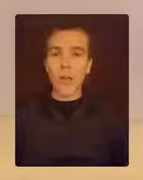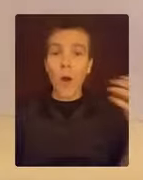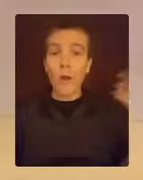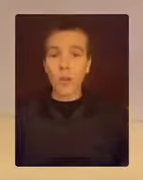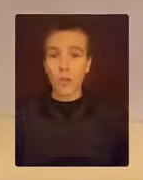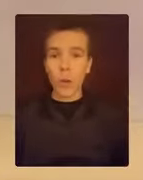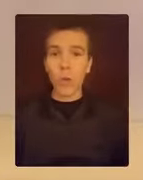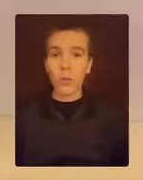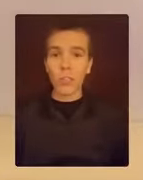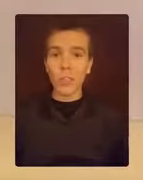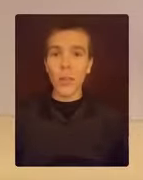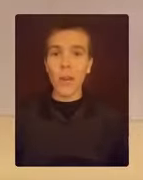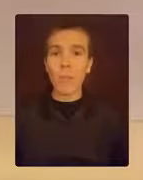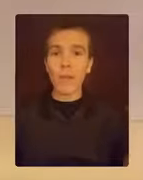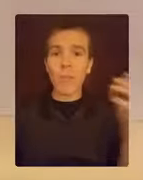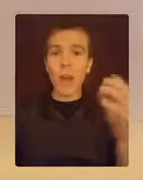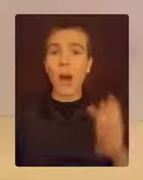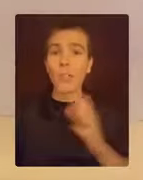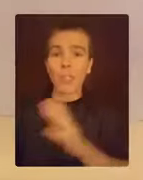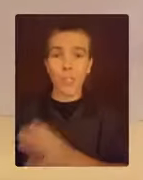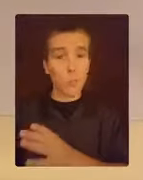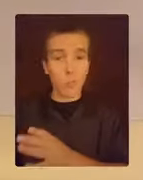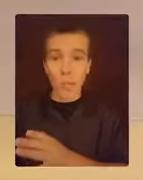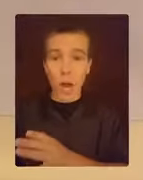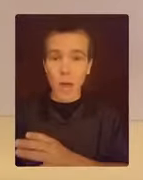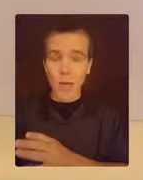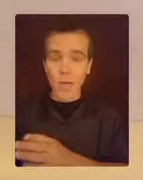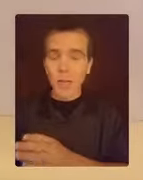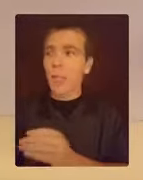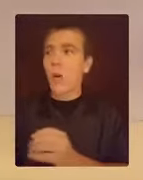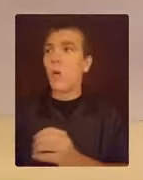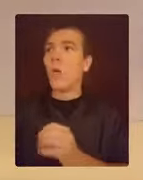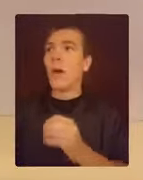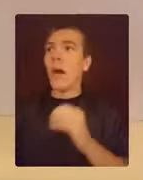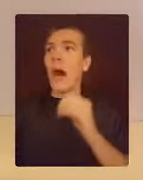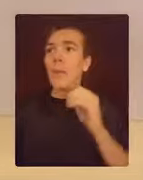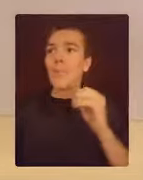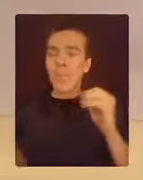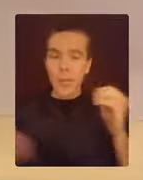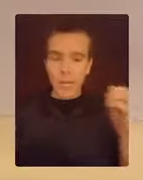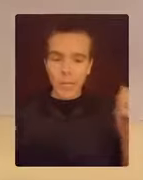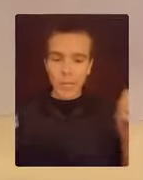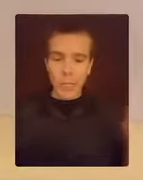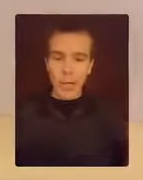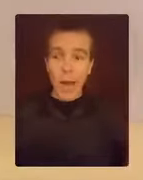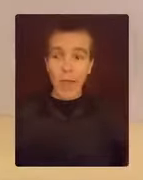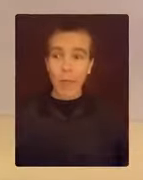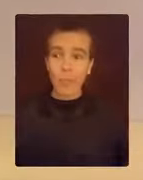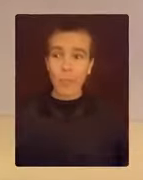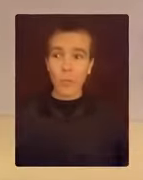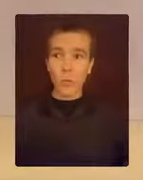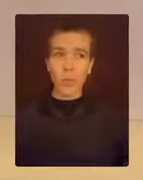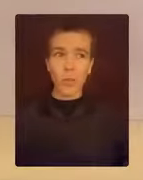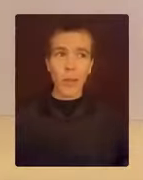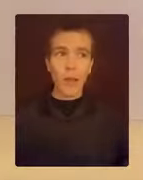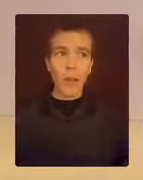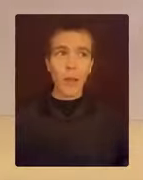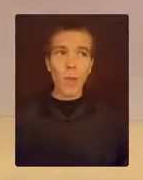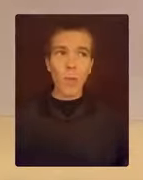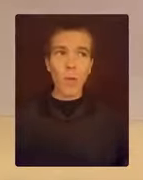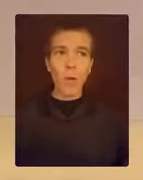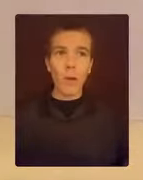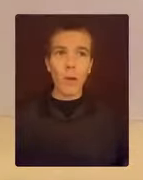the thought control was still there, but the consciousness was not. So I'm sitting there in this, and I think this is real. Like,